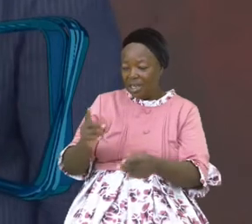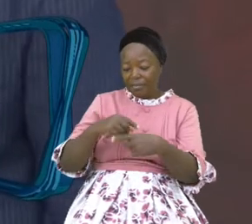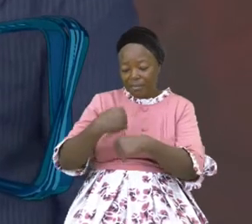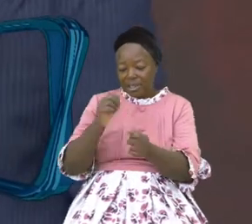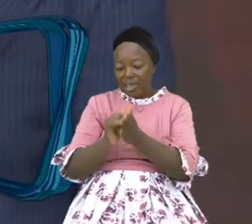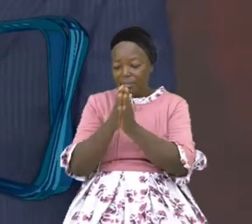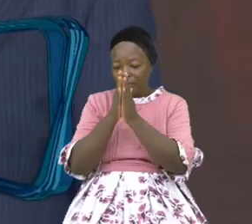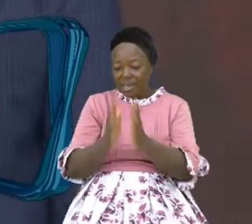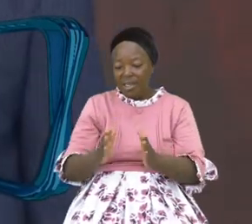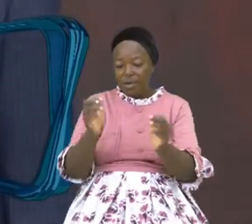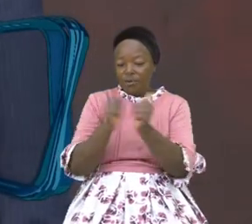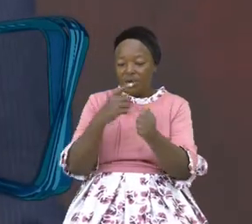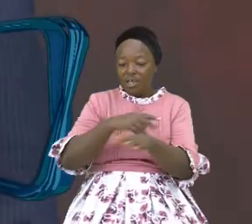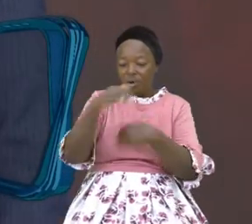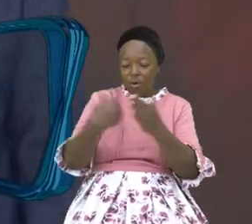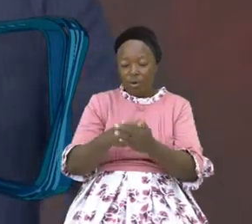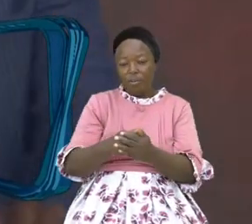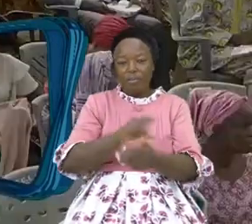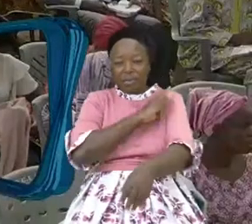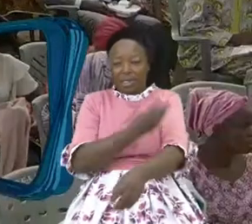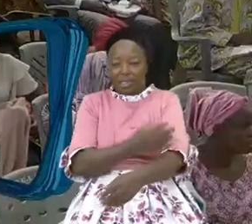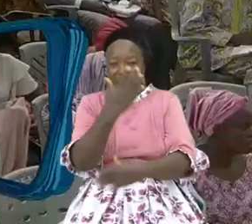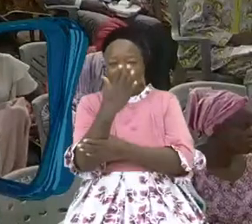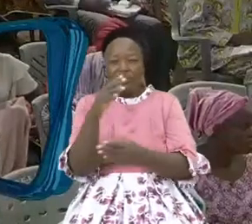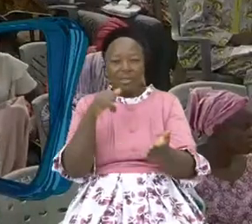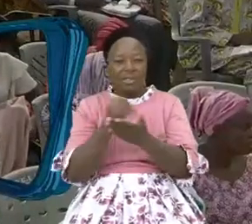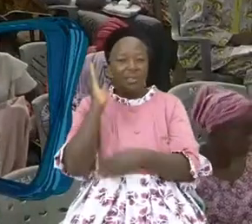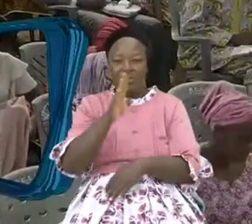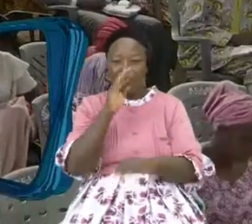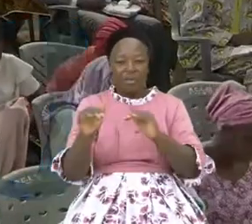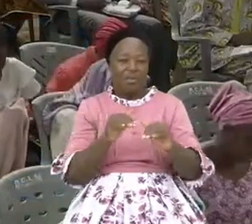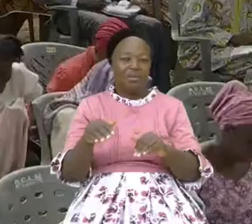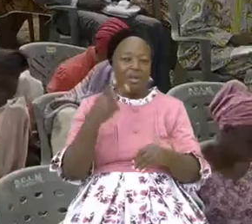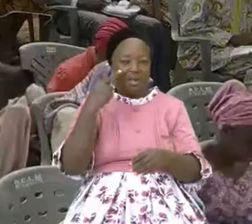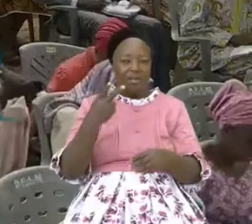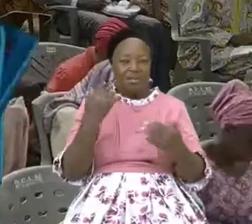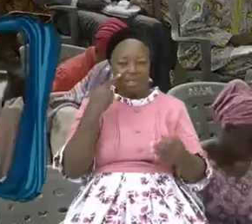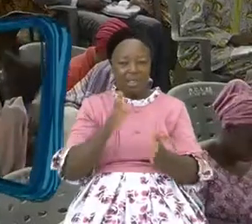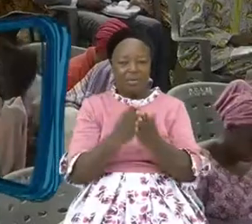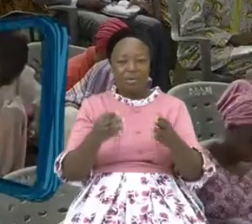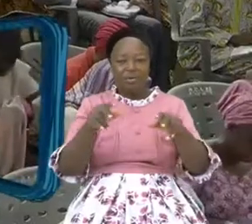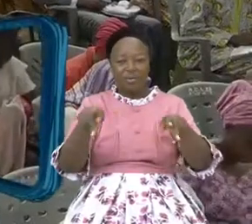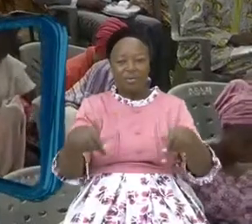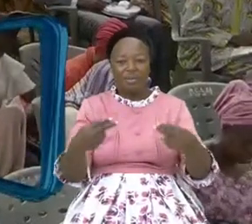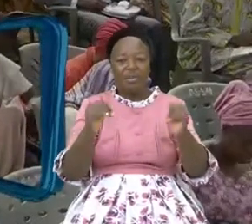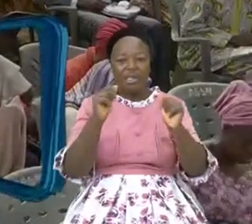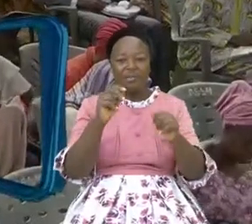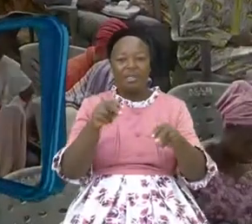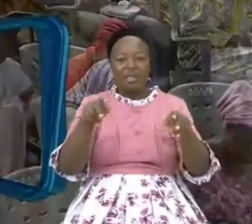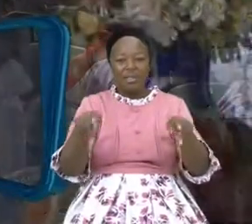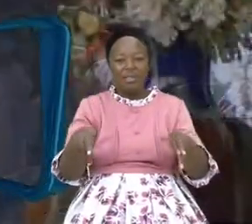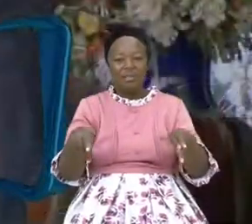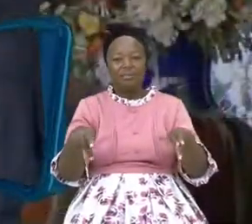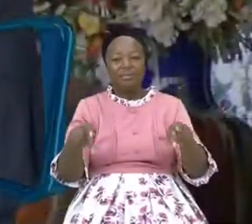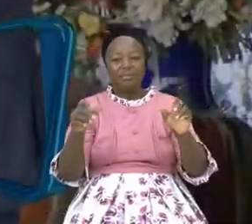almighty arm, it will be done. Look at Psalm 89. We're reading at verse 13. Psalm